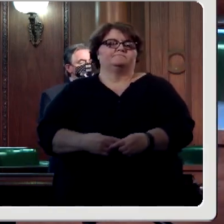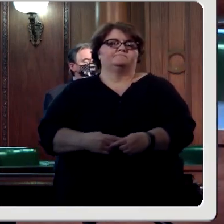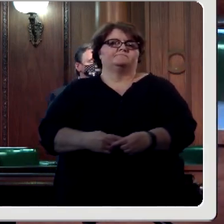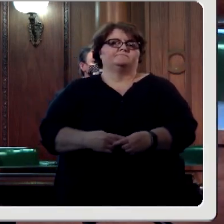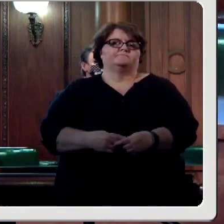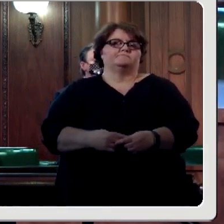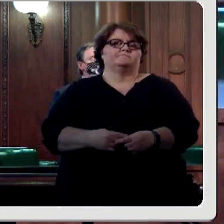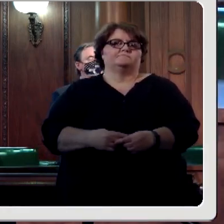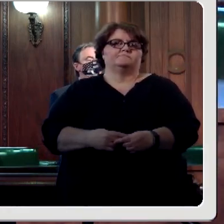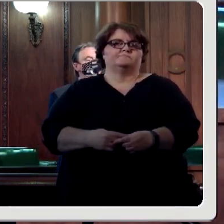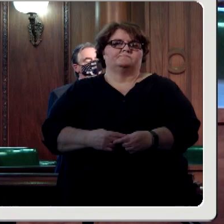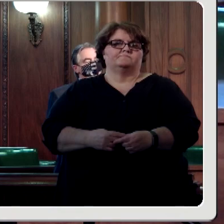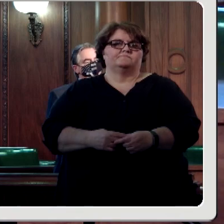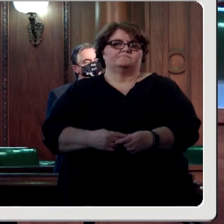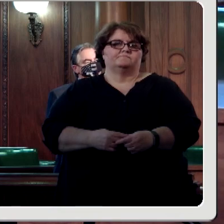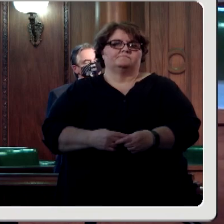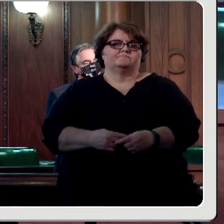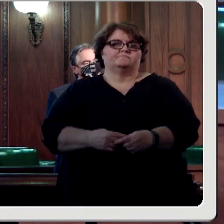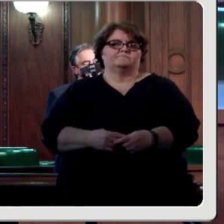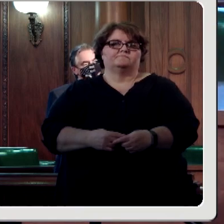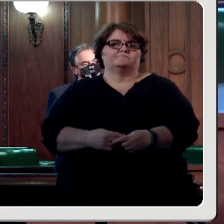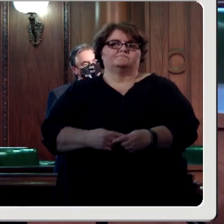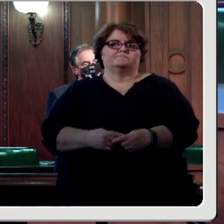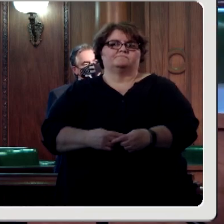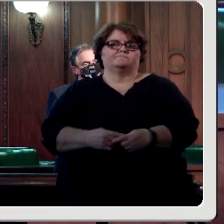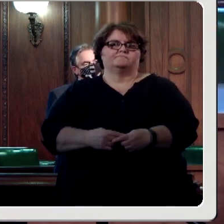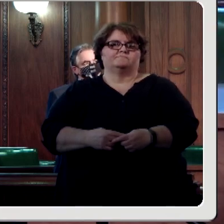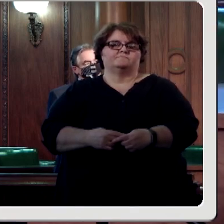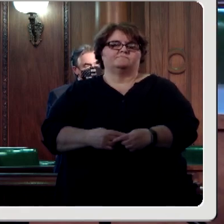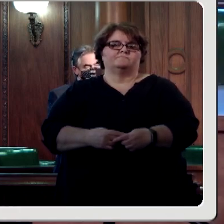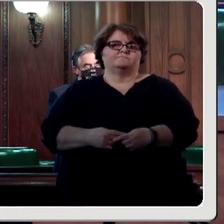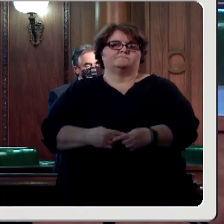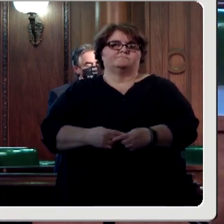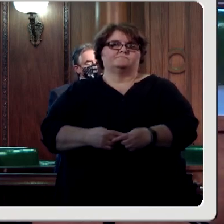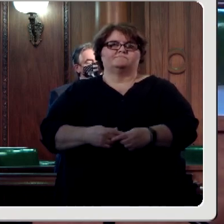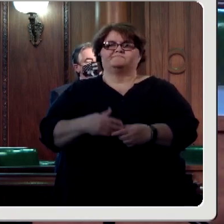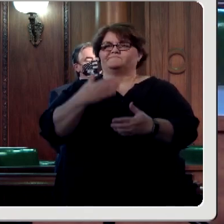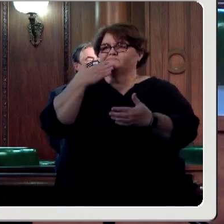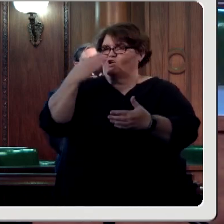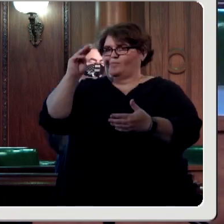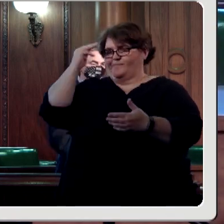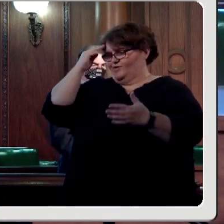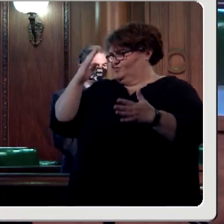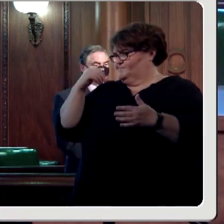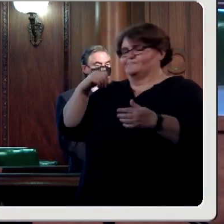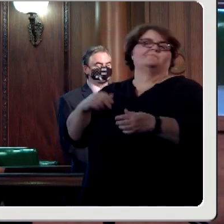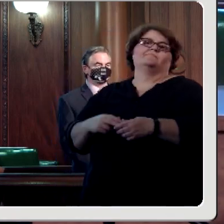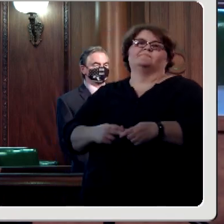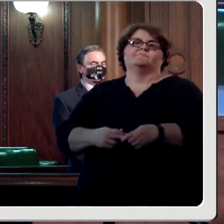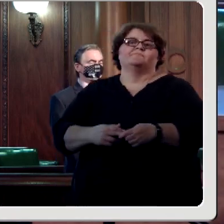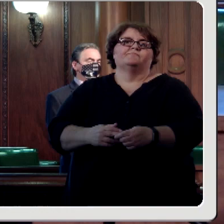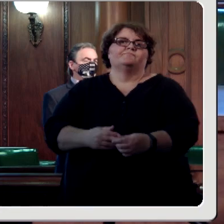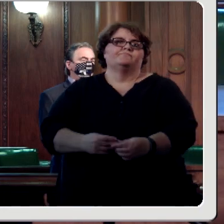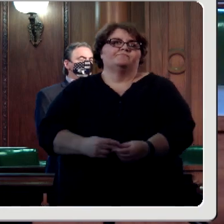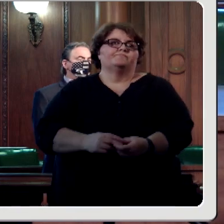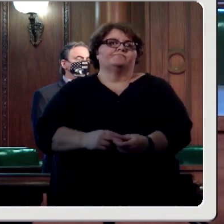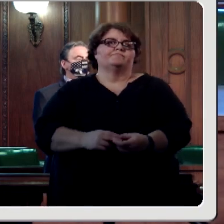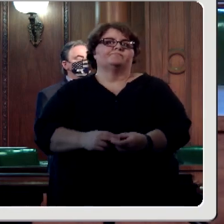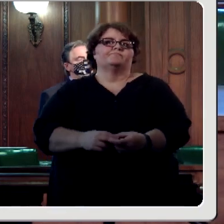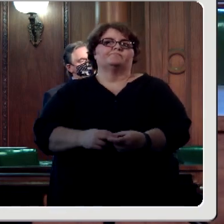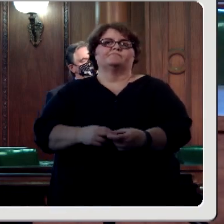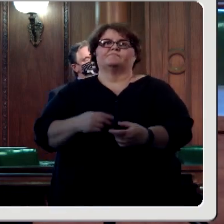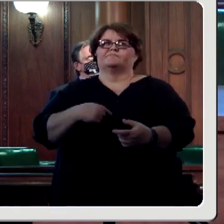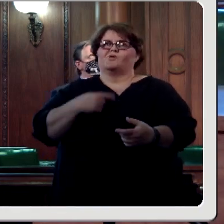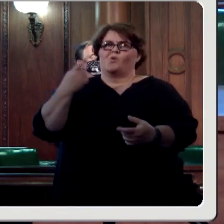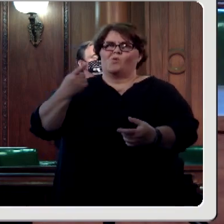I have a few notes. Thank you, Mayor. Thank you. Thanks for inviting us again to